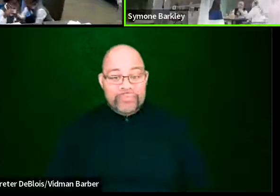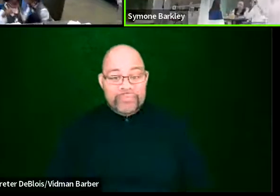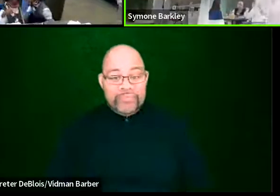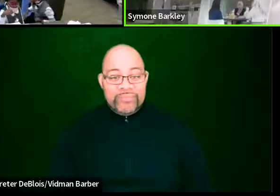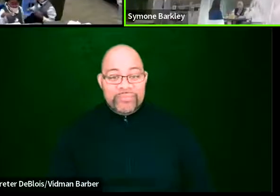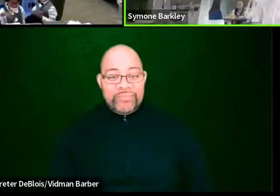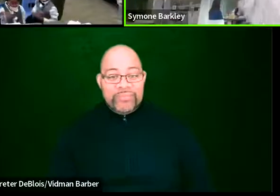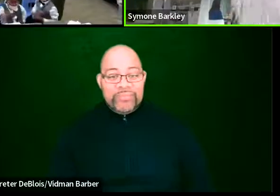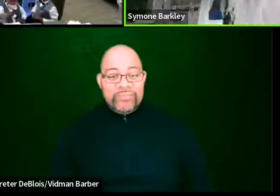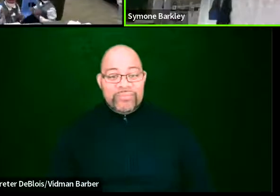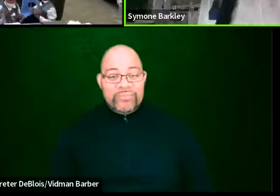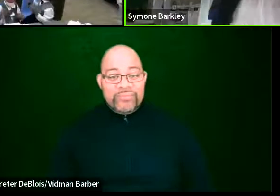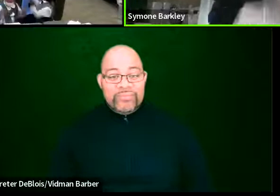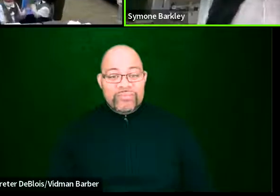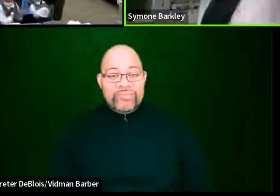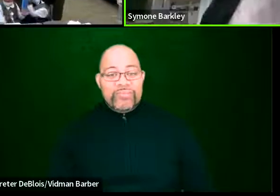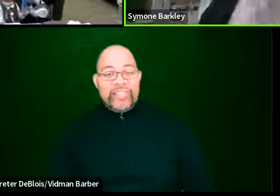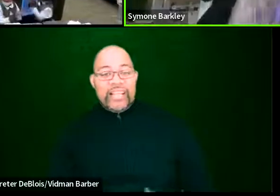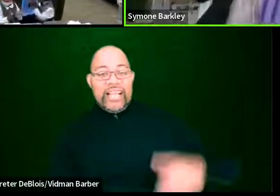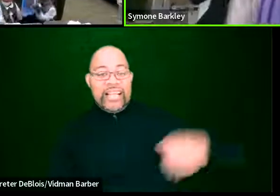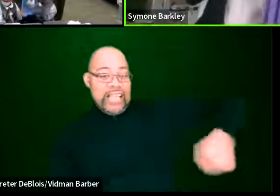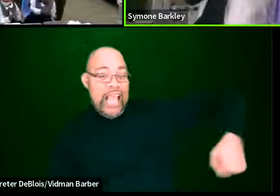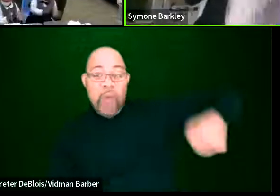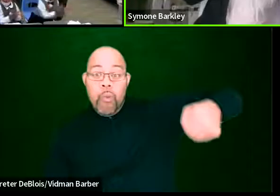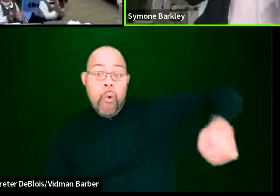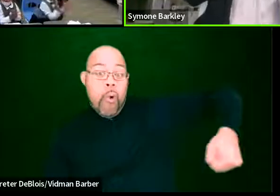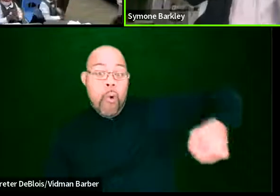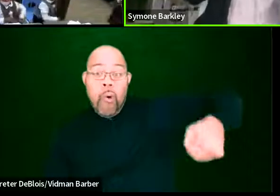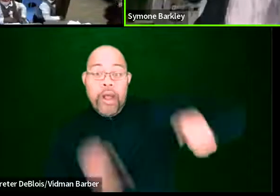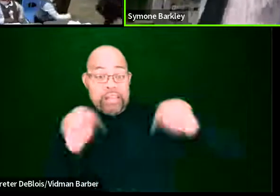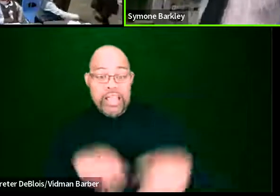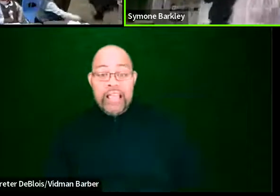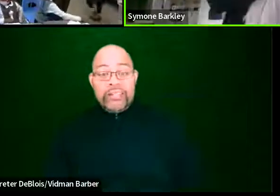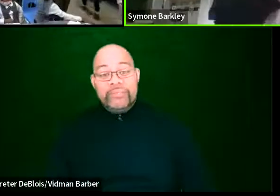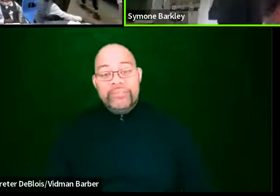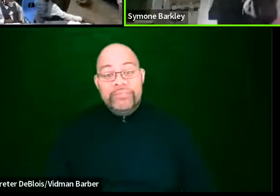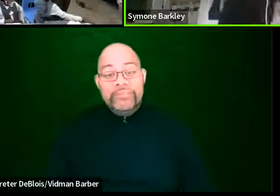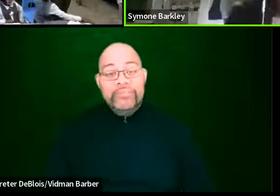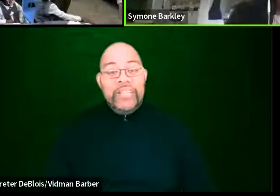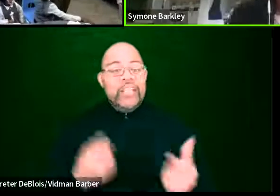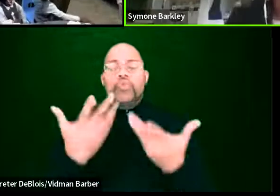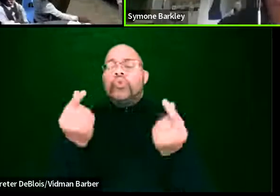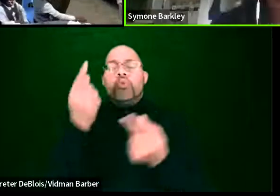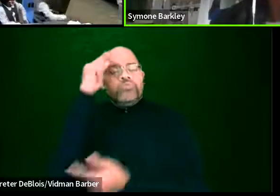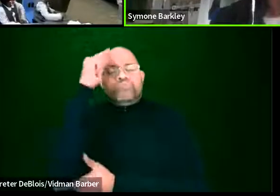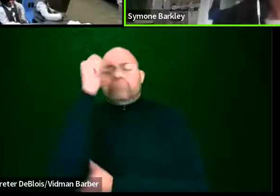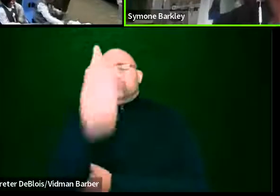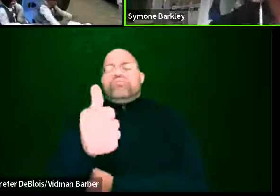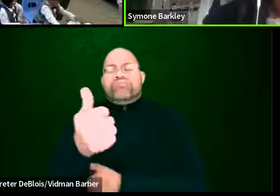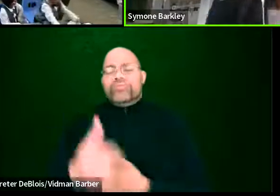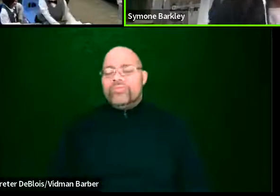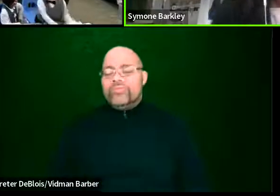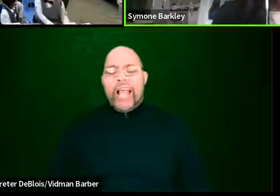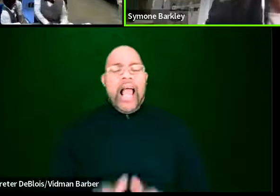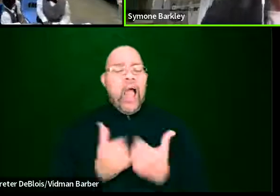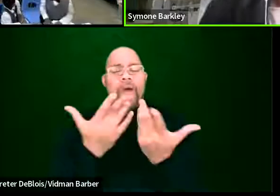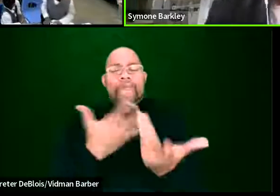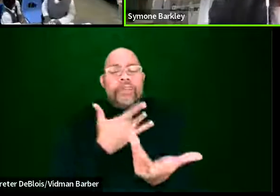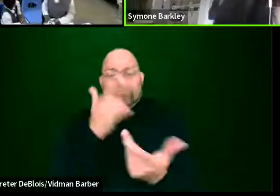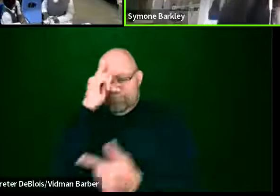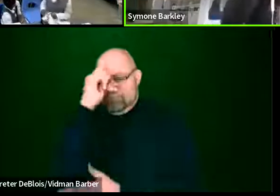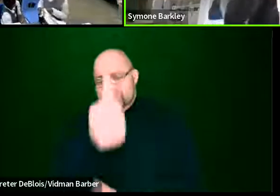your shoulder. You can carry it in your hands, you know. You can do whatever you want to do, however you like it.